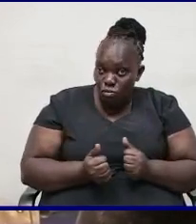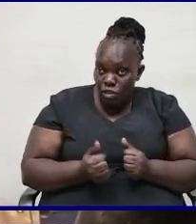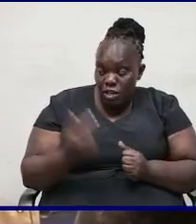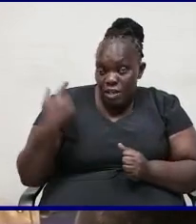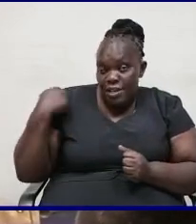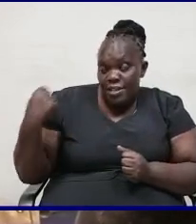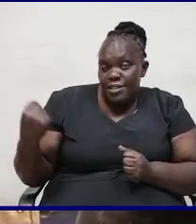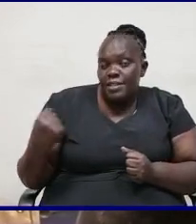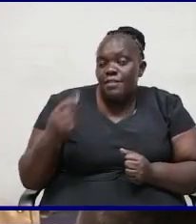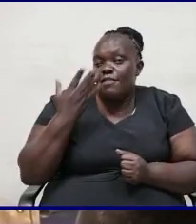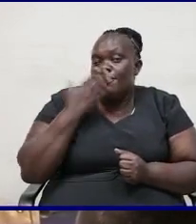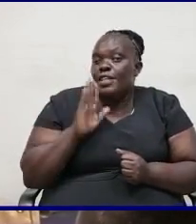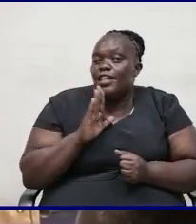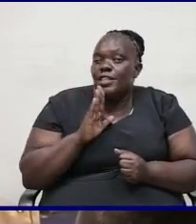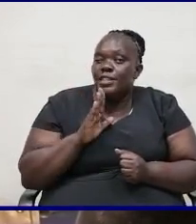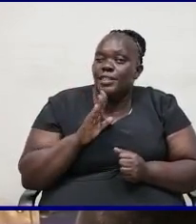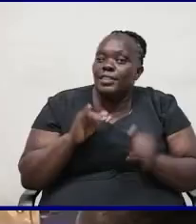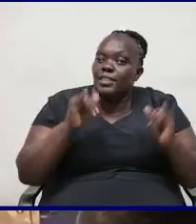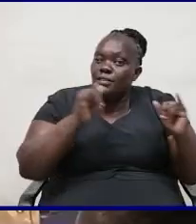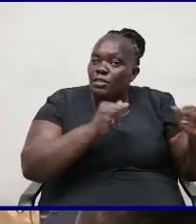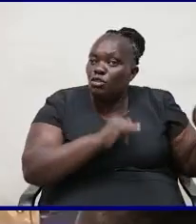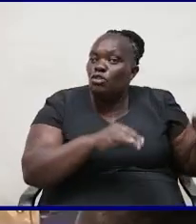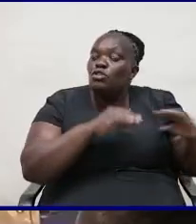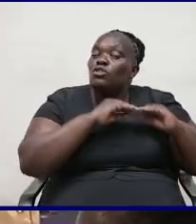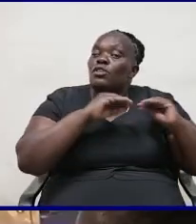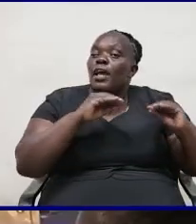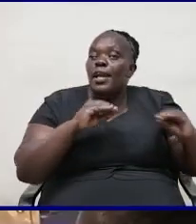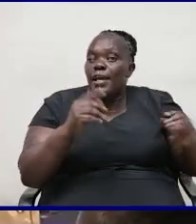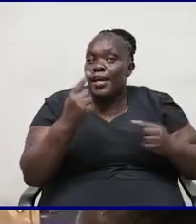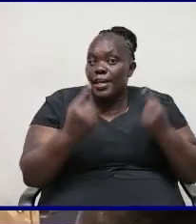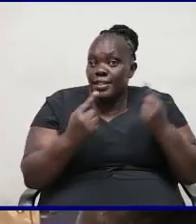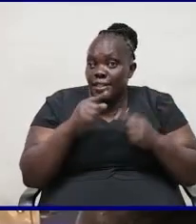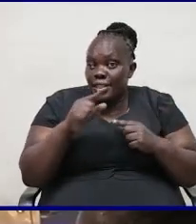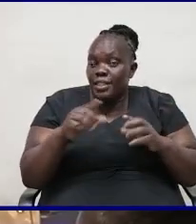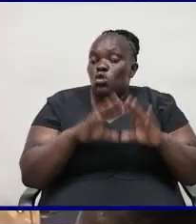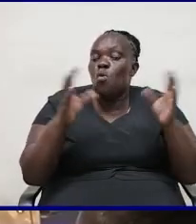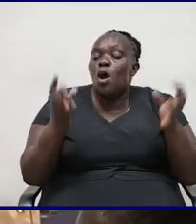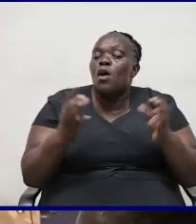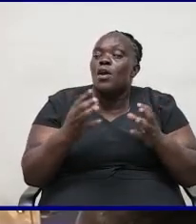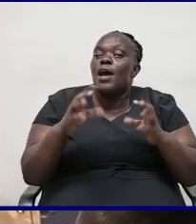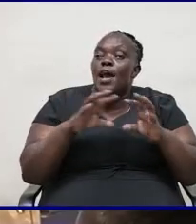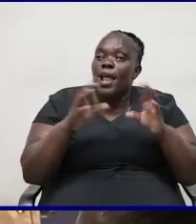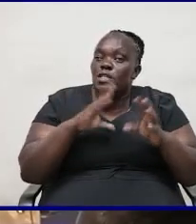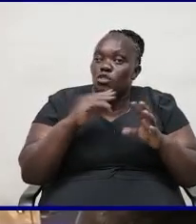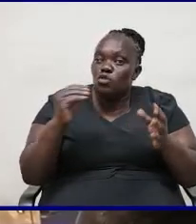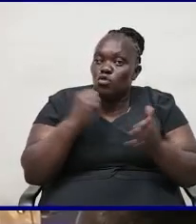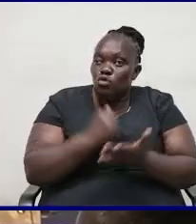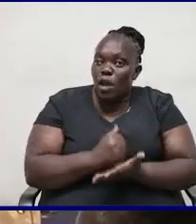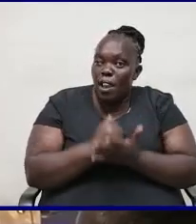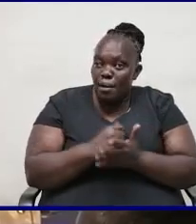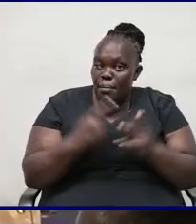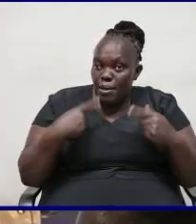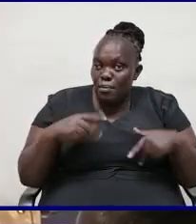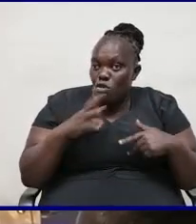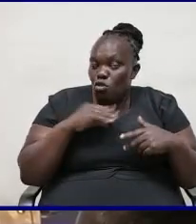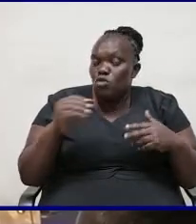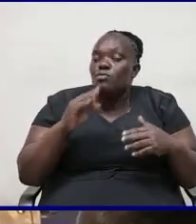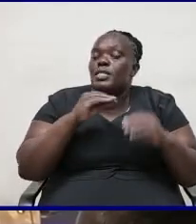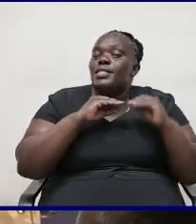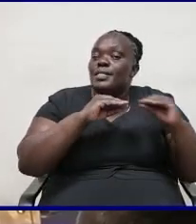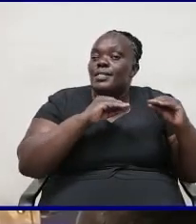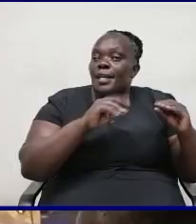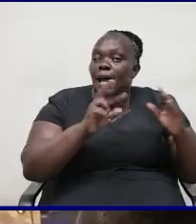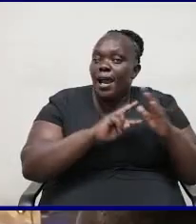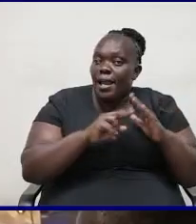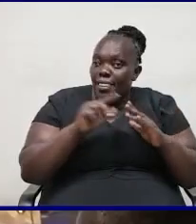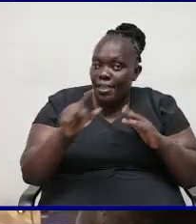just recently completed an individual training kitchen that is world-class, that is going to assist those who are going to be trained